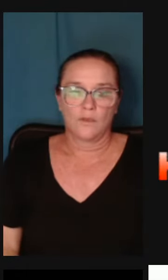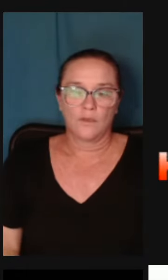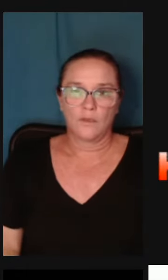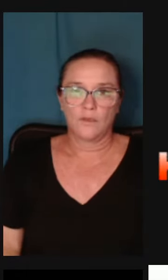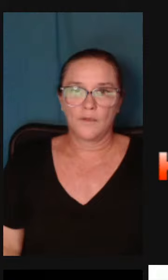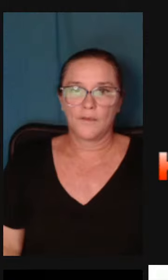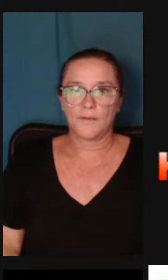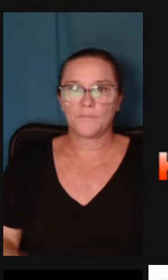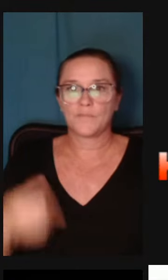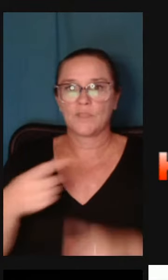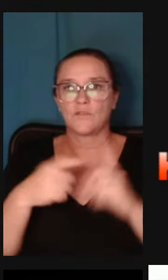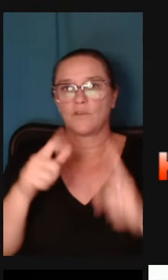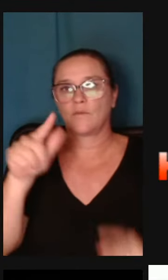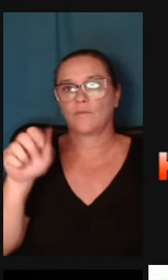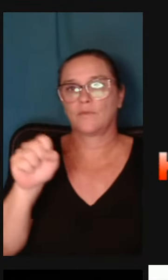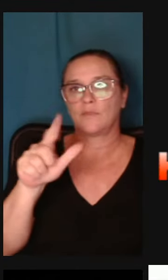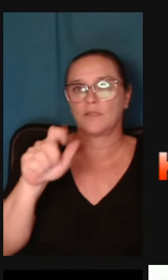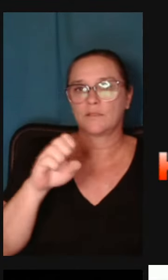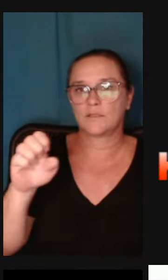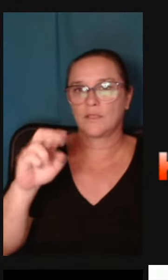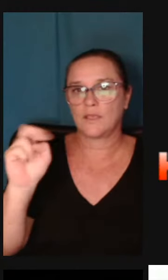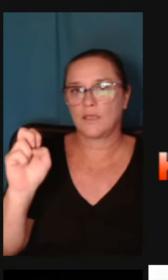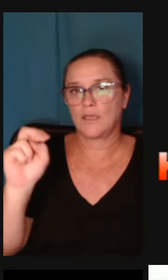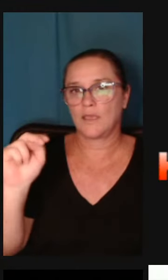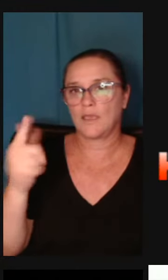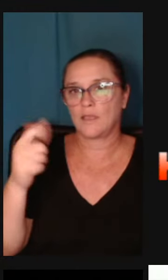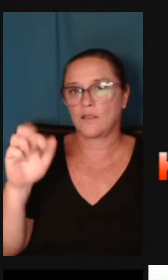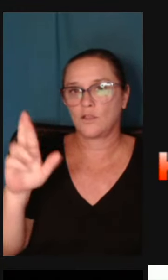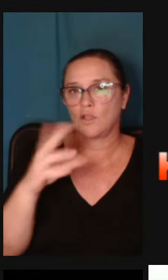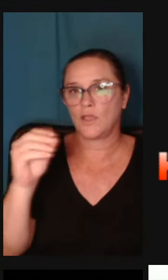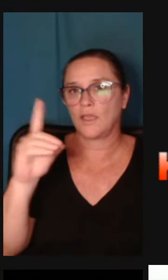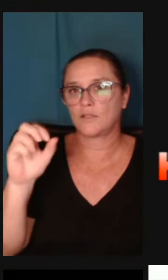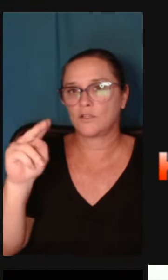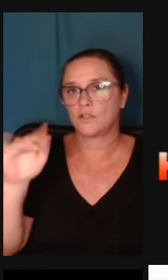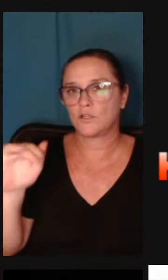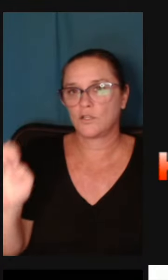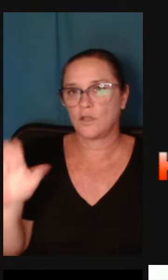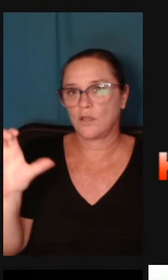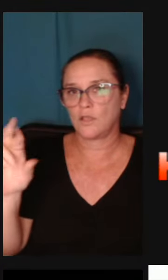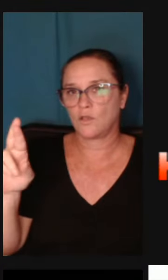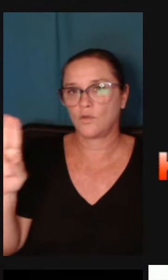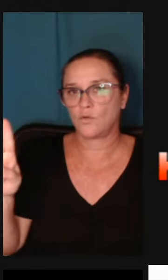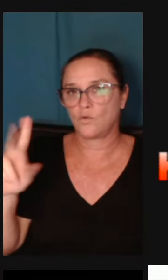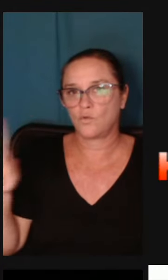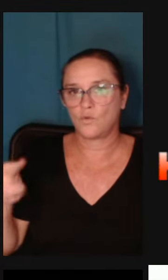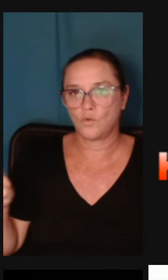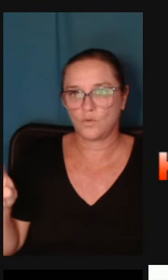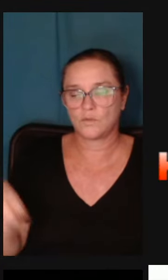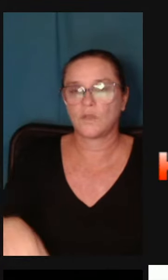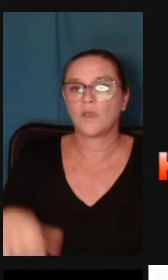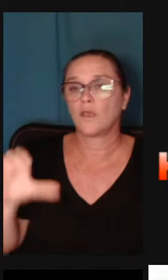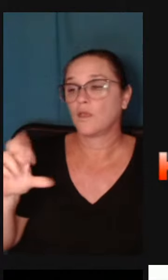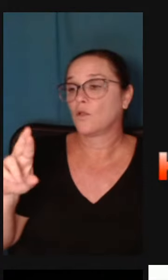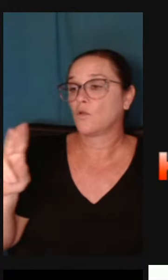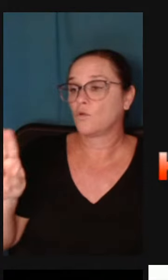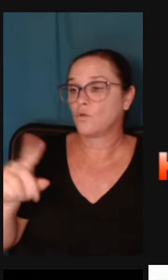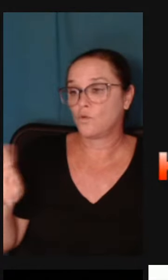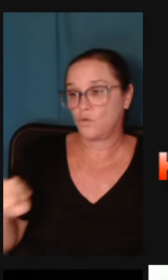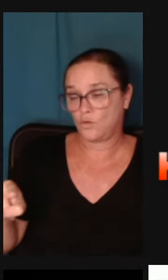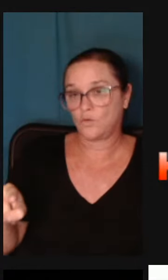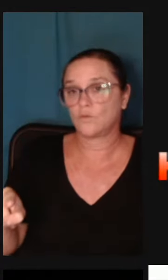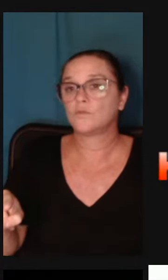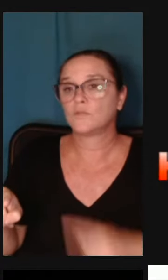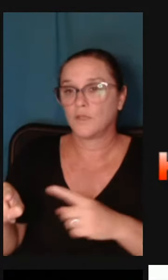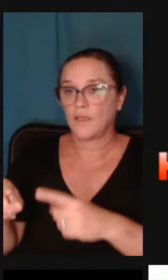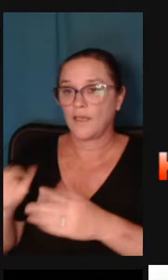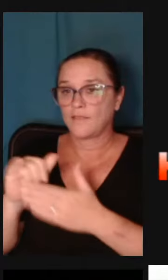this is by Leslie Engler and Donnie Cruz. And the Cruz Ohana is the one that the fishermen were part of down